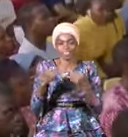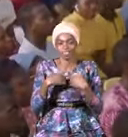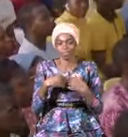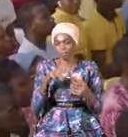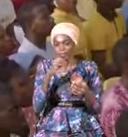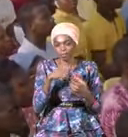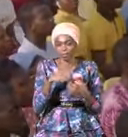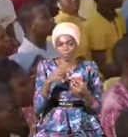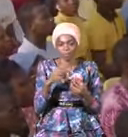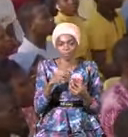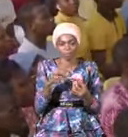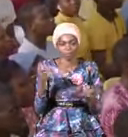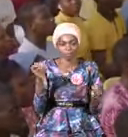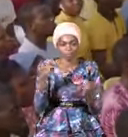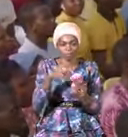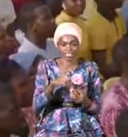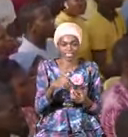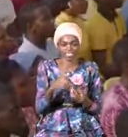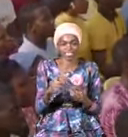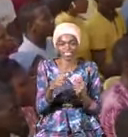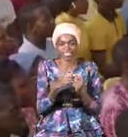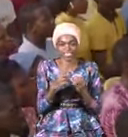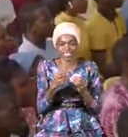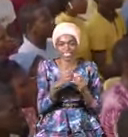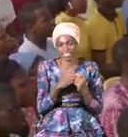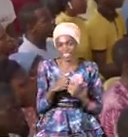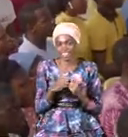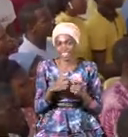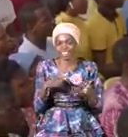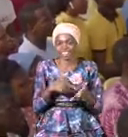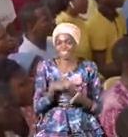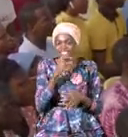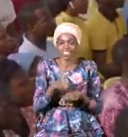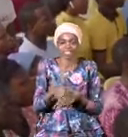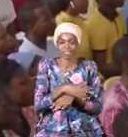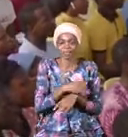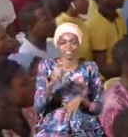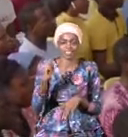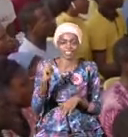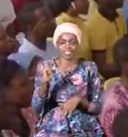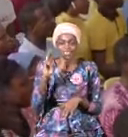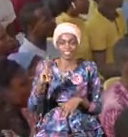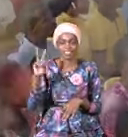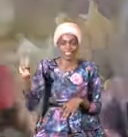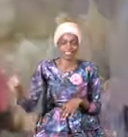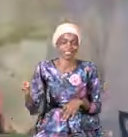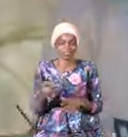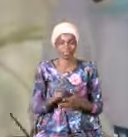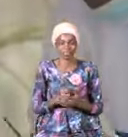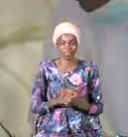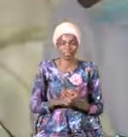message. This is Impact 2022. Here it comes.